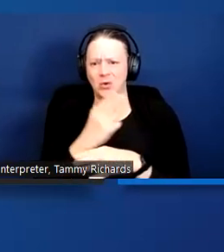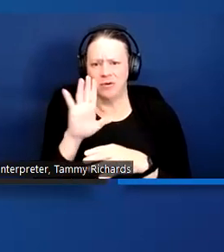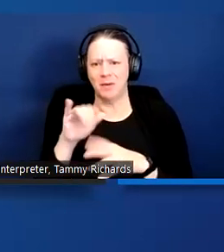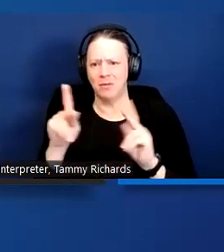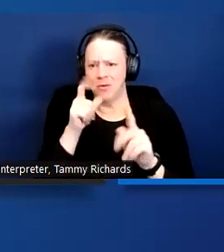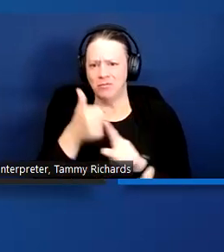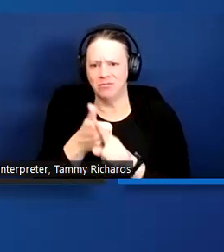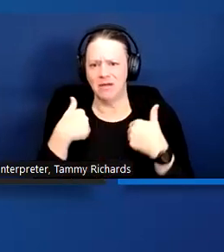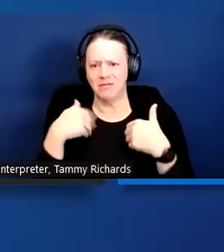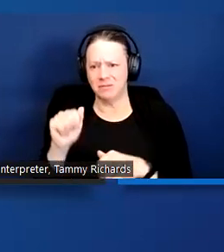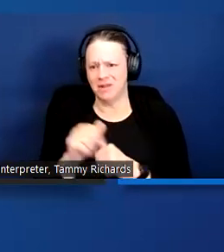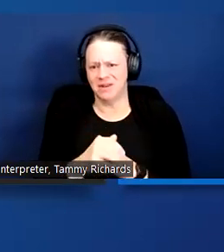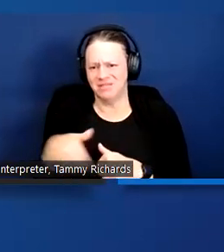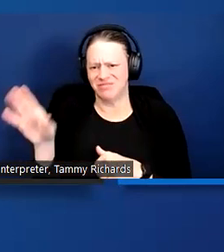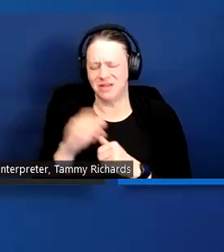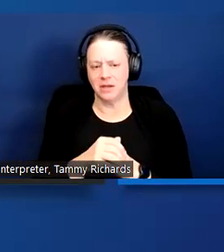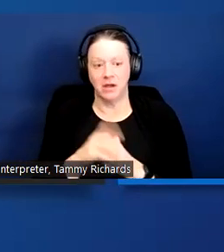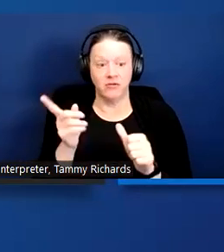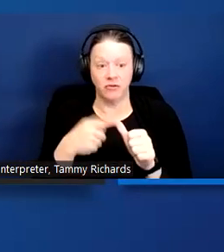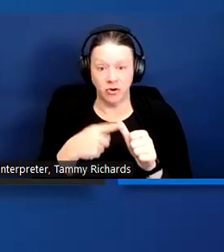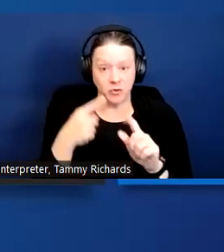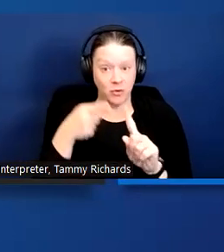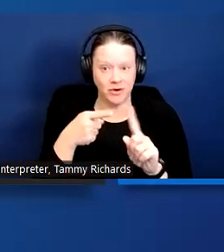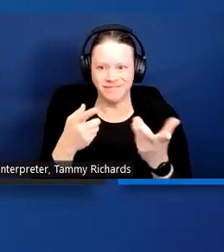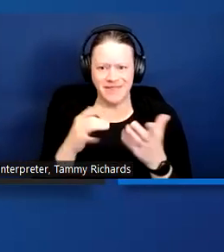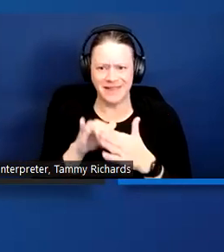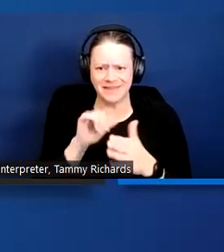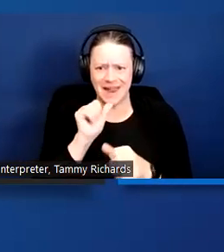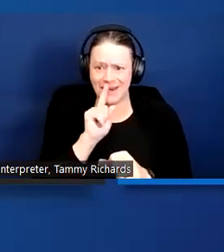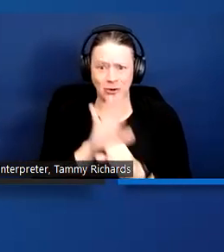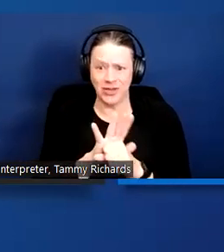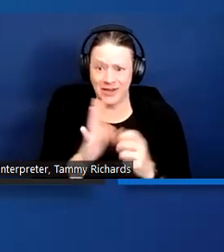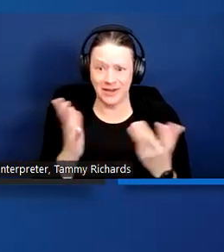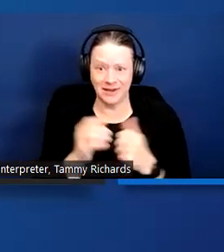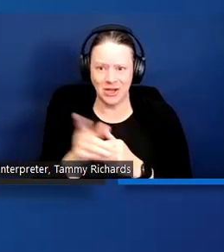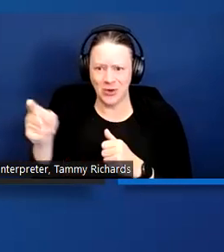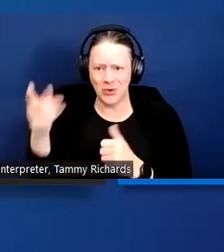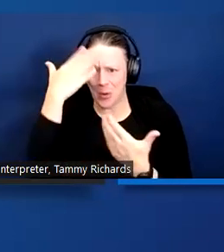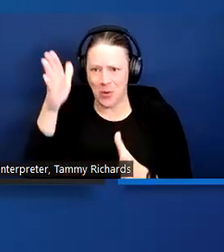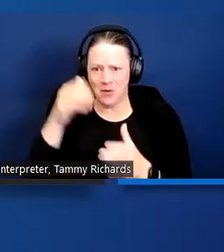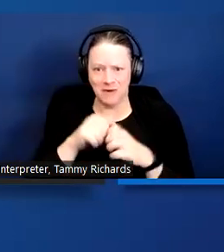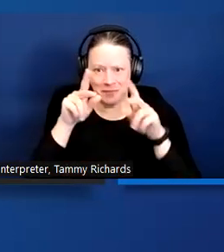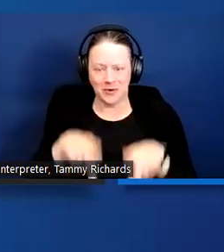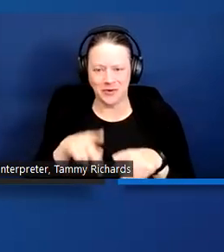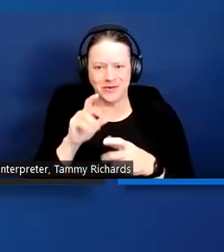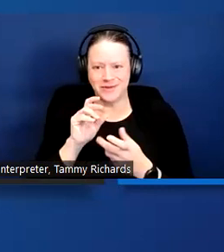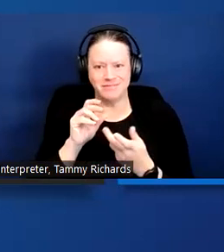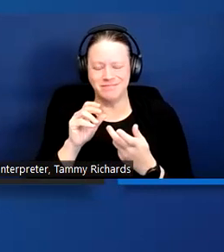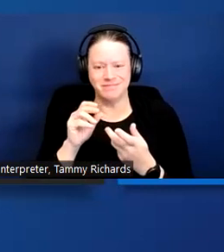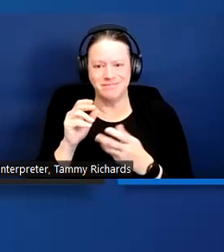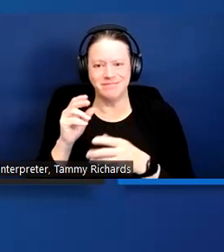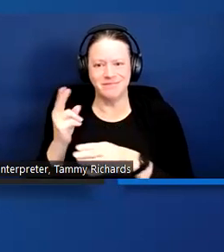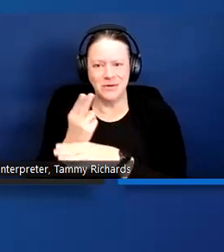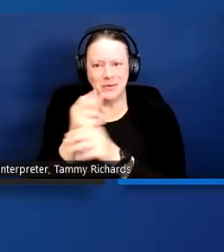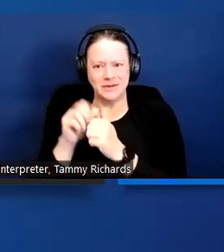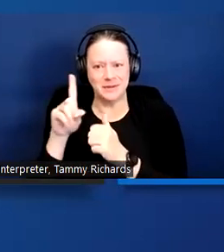disabilities. Point one is that's not guaranteed. If it's like an internal issue, so